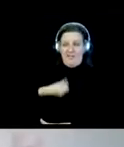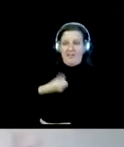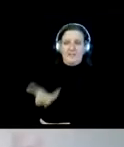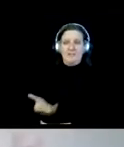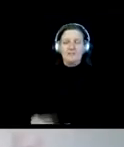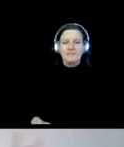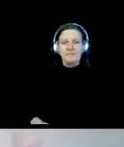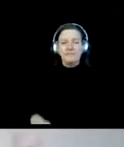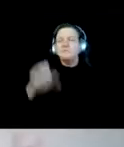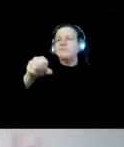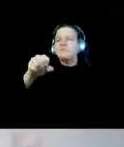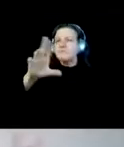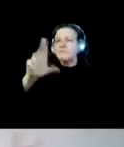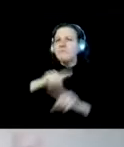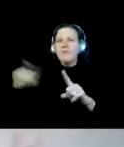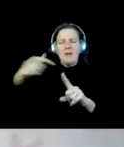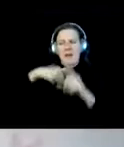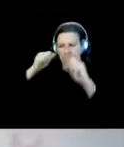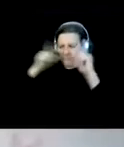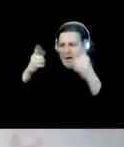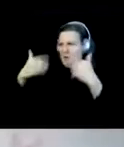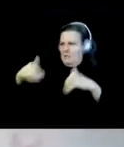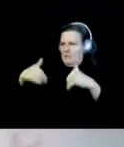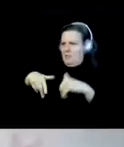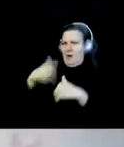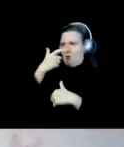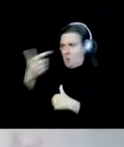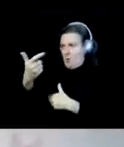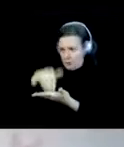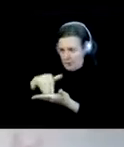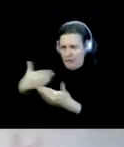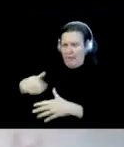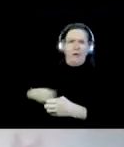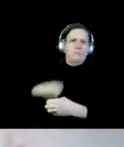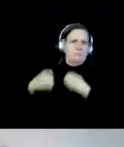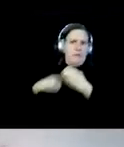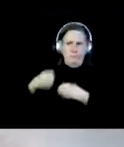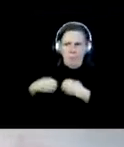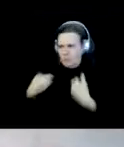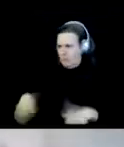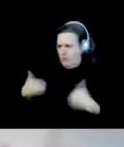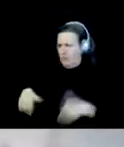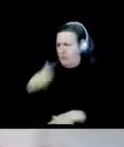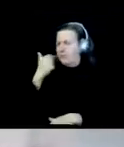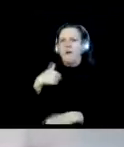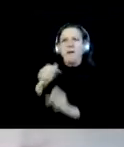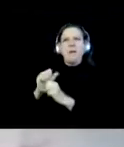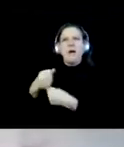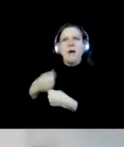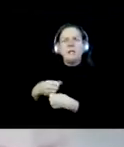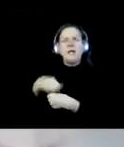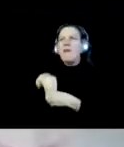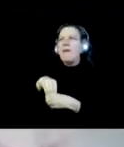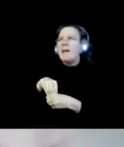And yeah, but I was surprised by how emotional it is watching it again, because I kind of made it in a